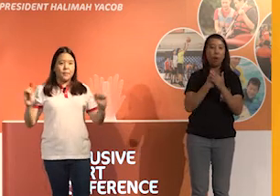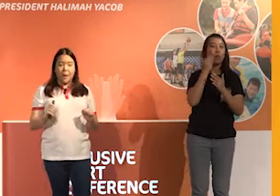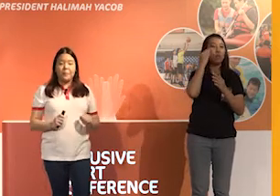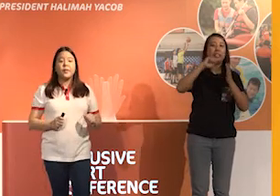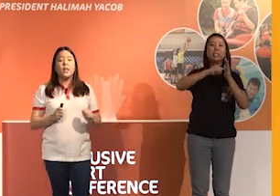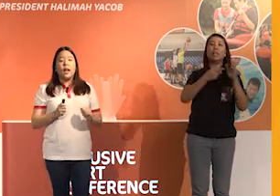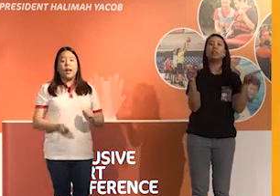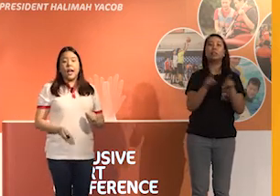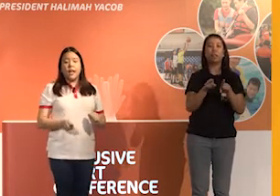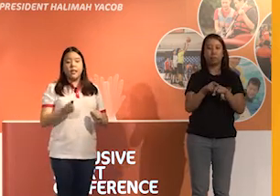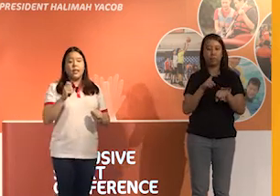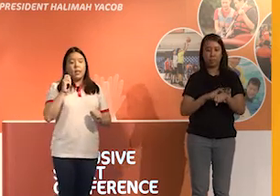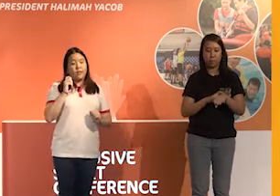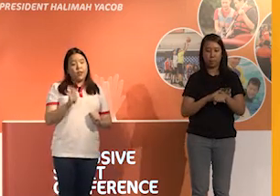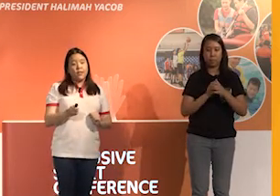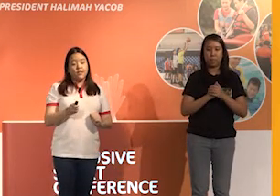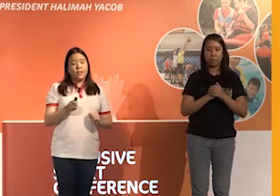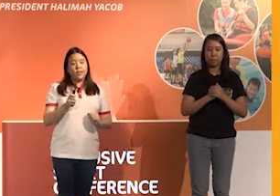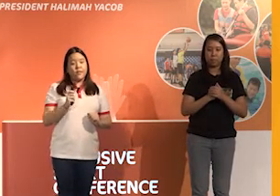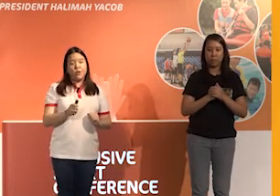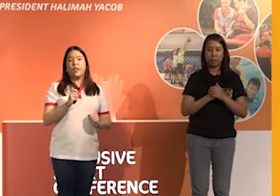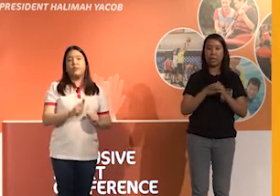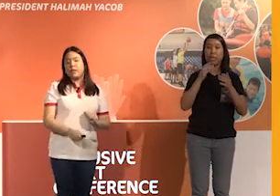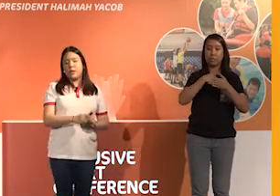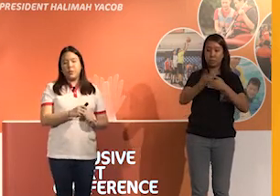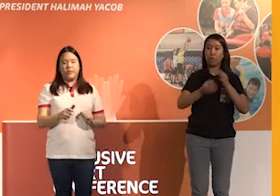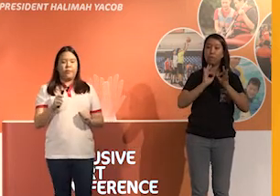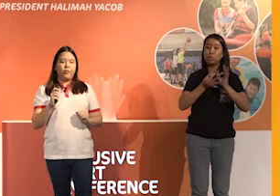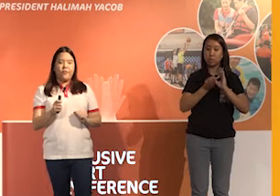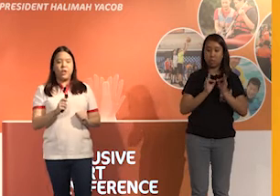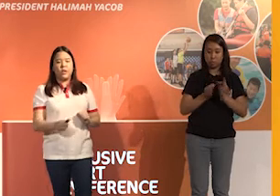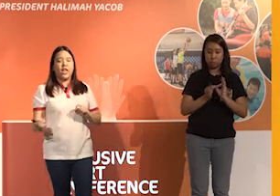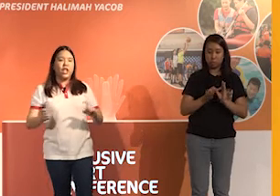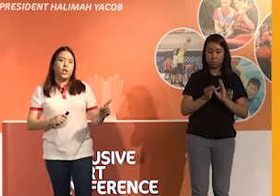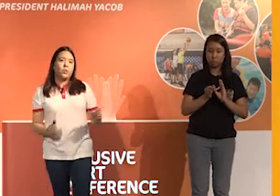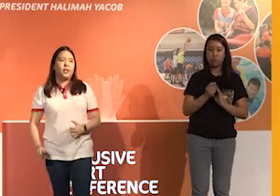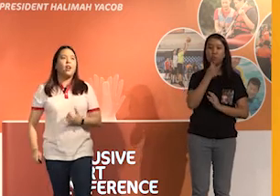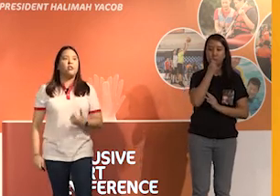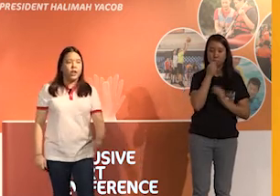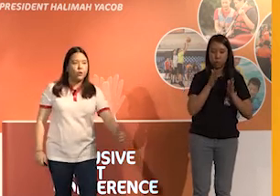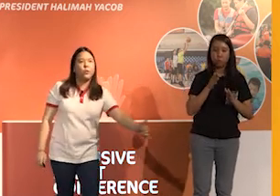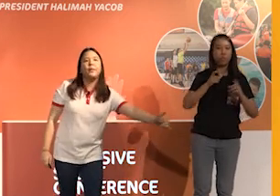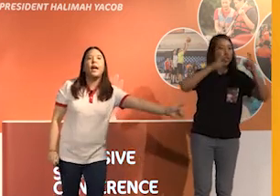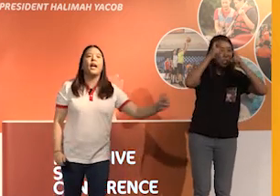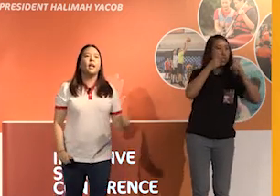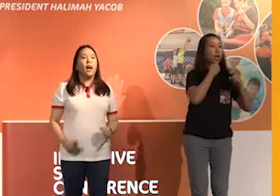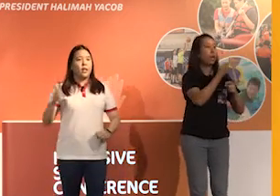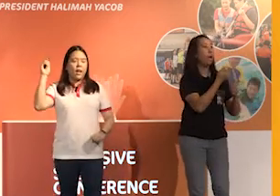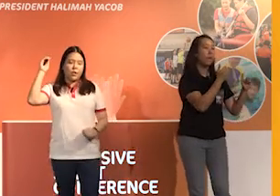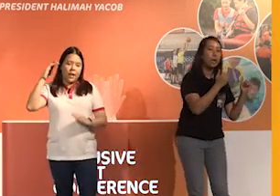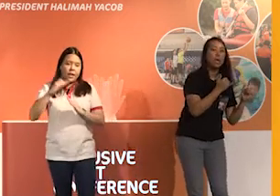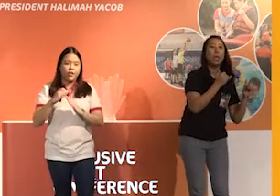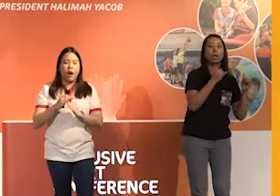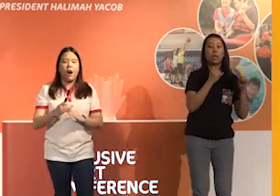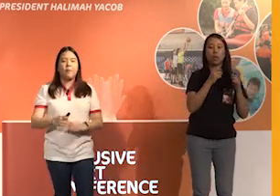at the same time. And then last is the footer. Footer with referee will capture, will say continue to play, and